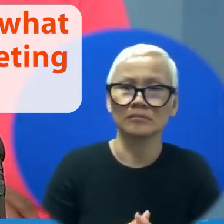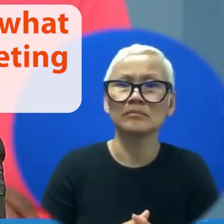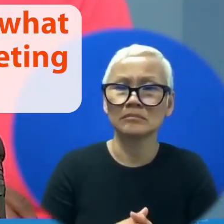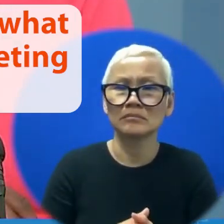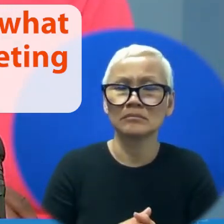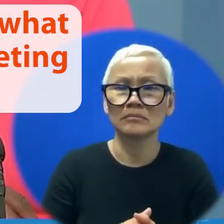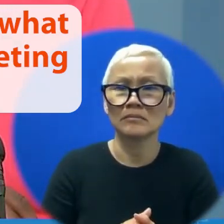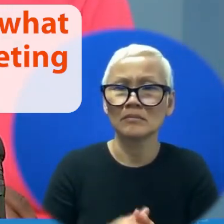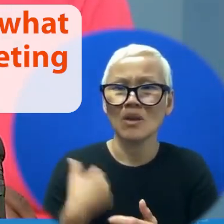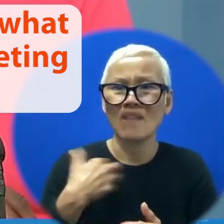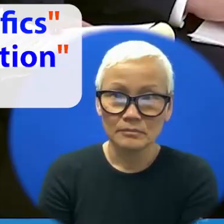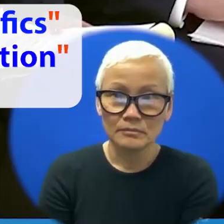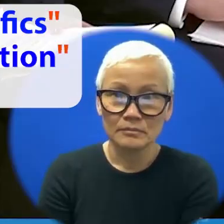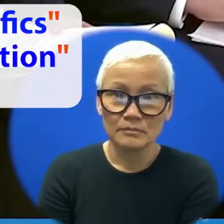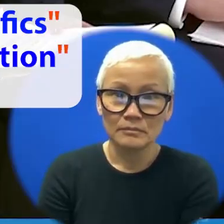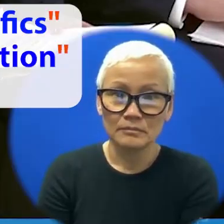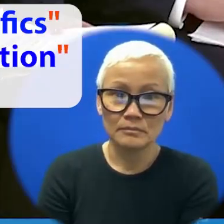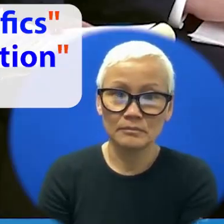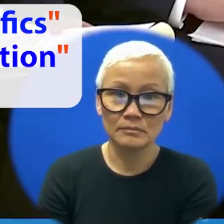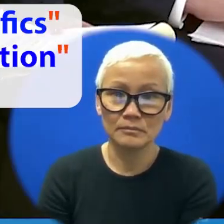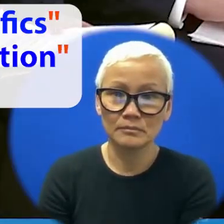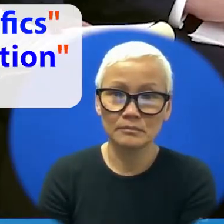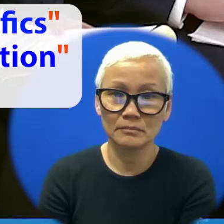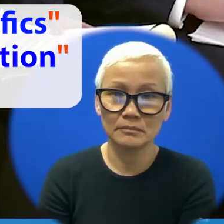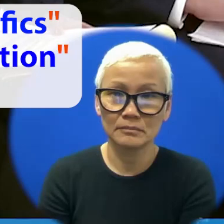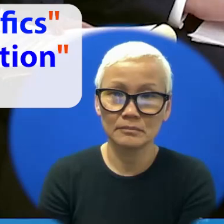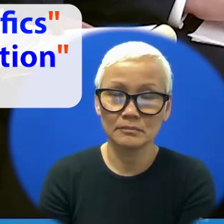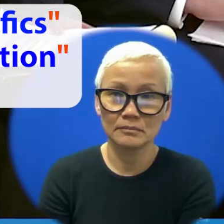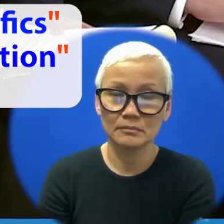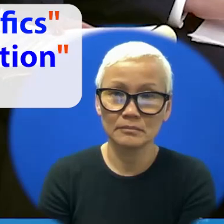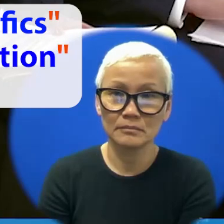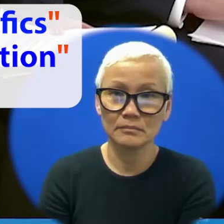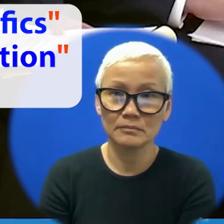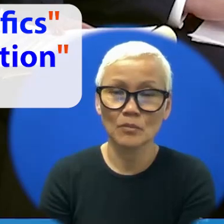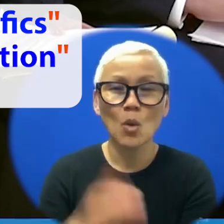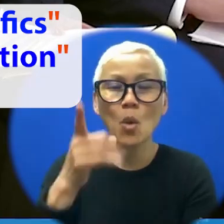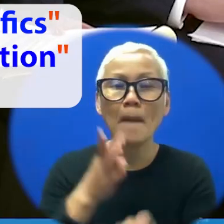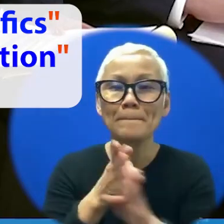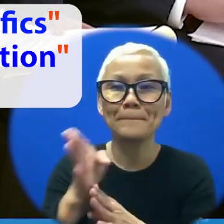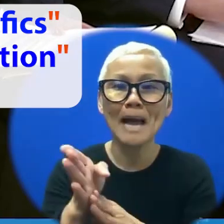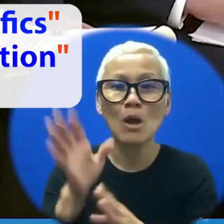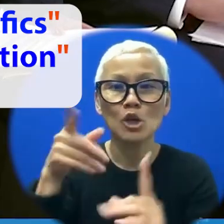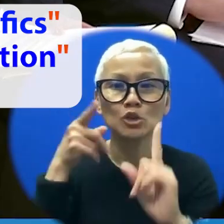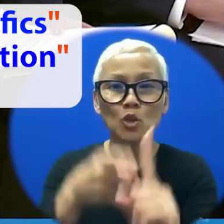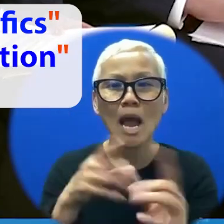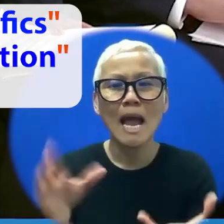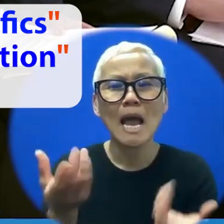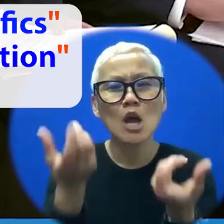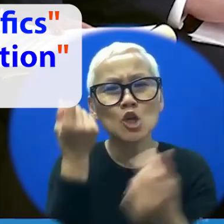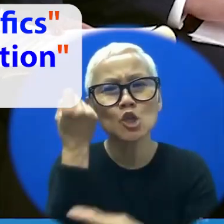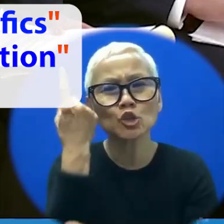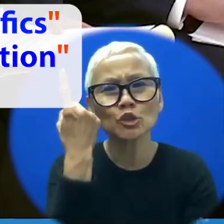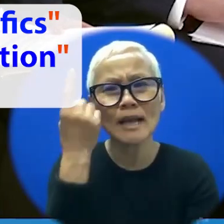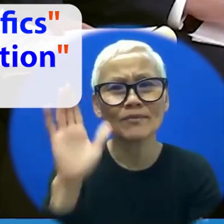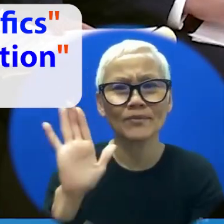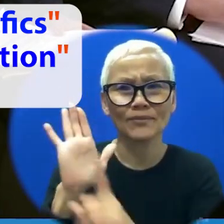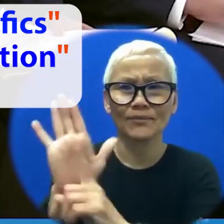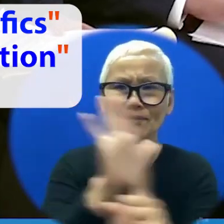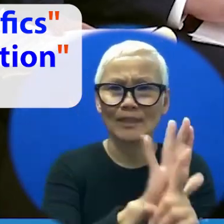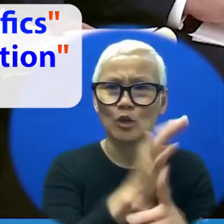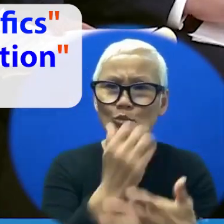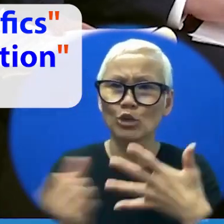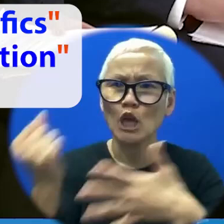data, I don't have anything to share with you. An administration official said that one of the main objectives is to deepen their understanding of each other's